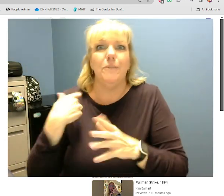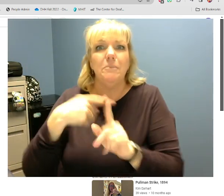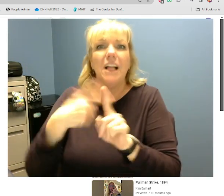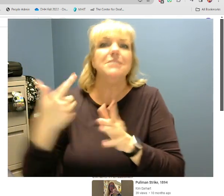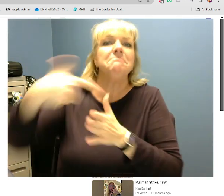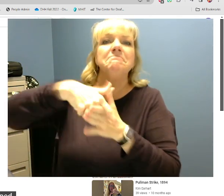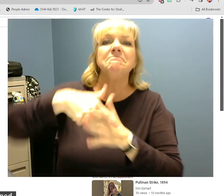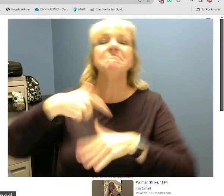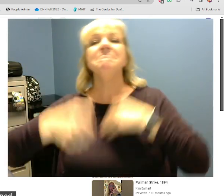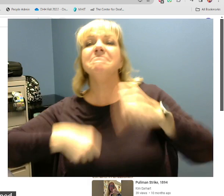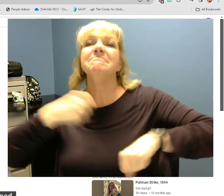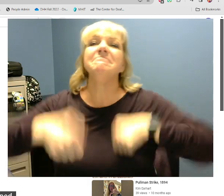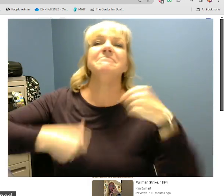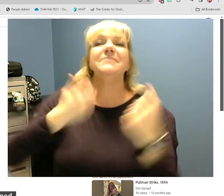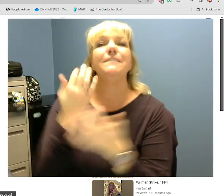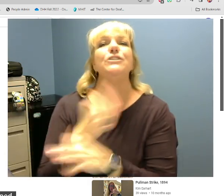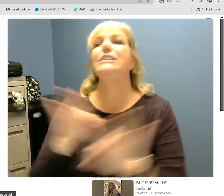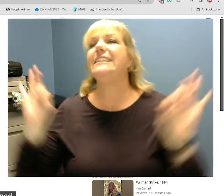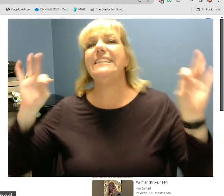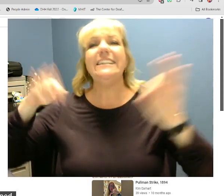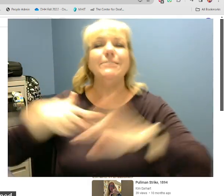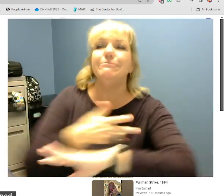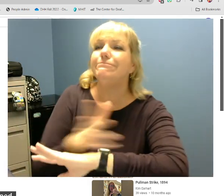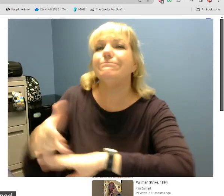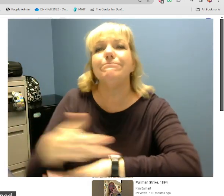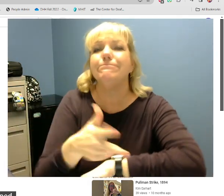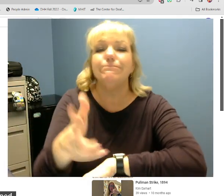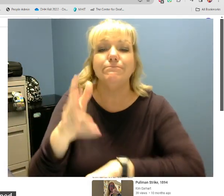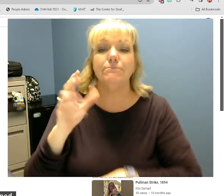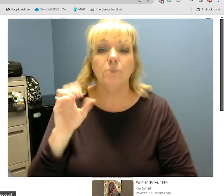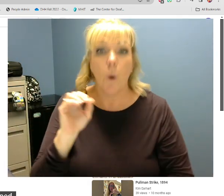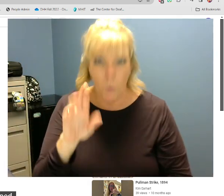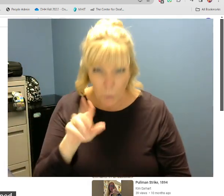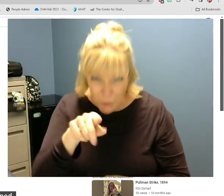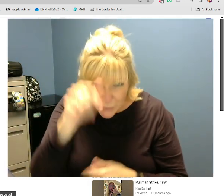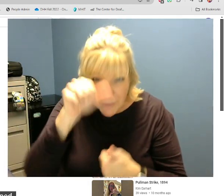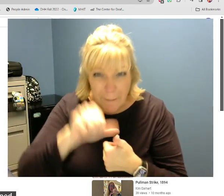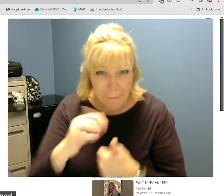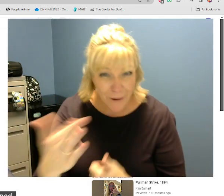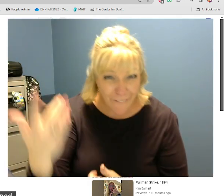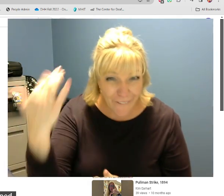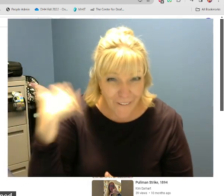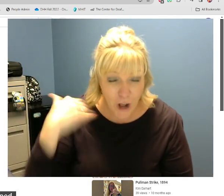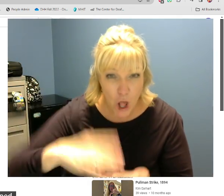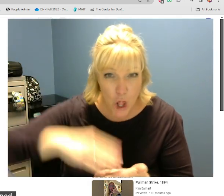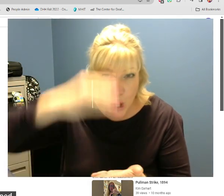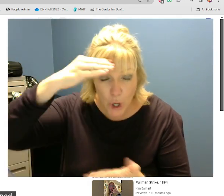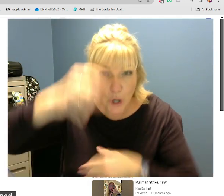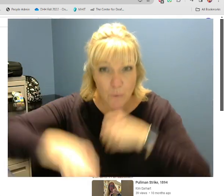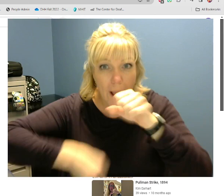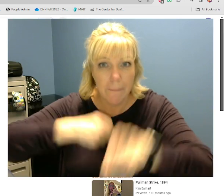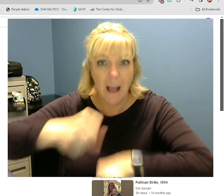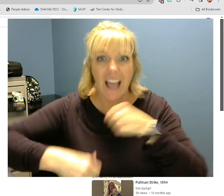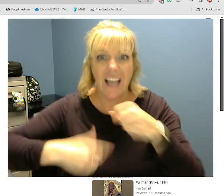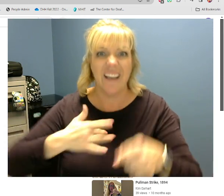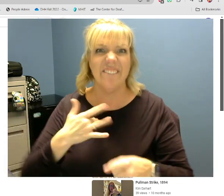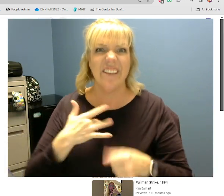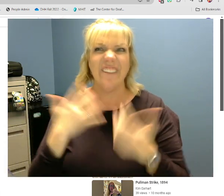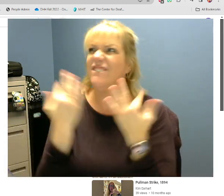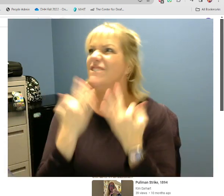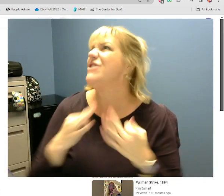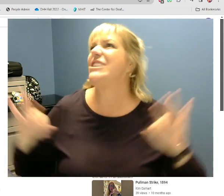you ride a bike, or if you remember when you learned how to ride a bike, it was liberating. Like you're